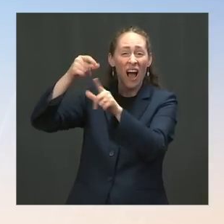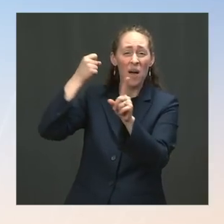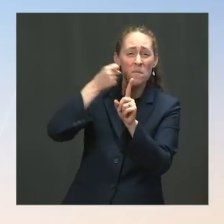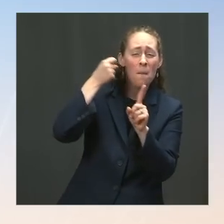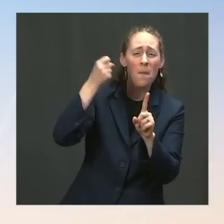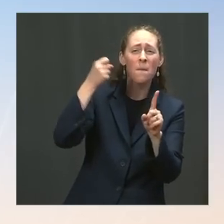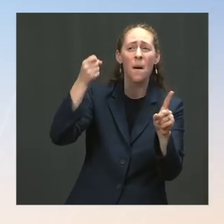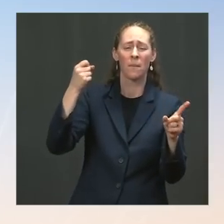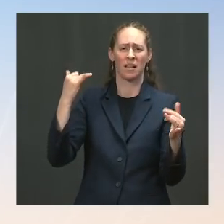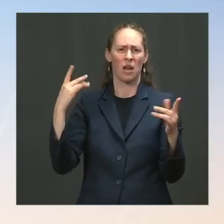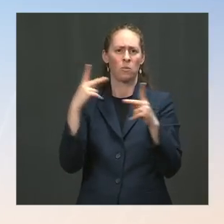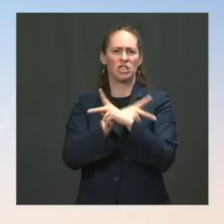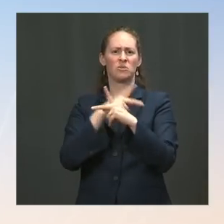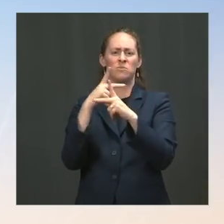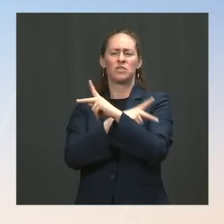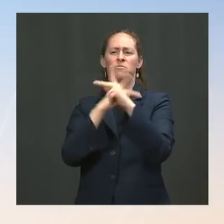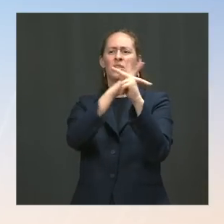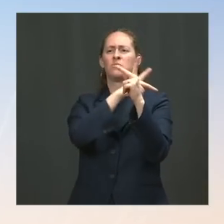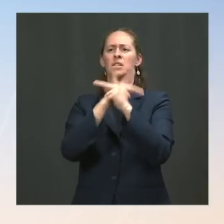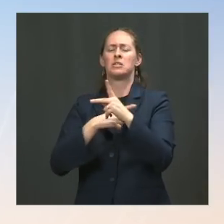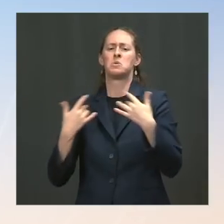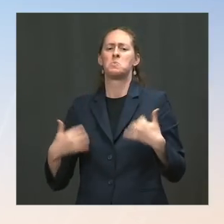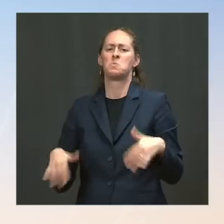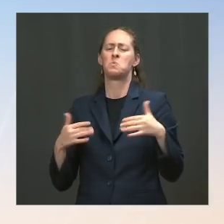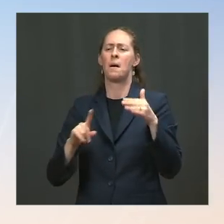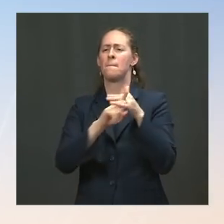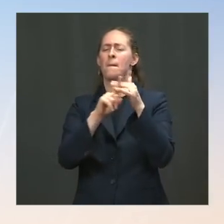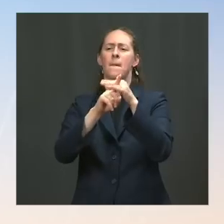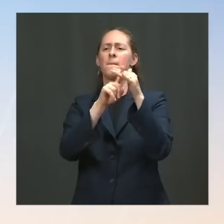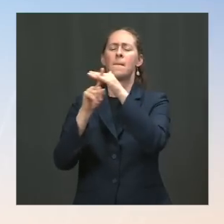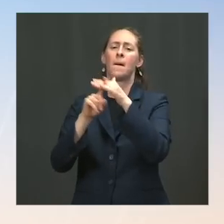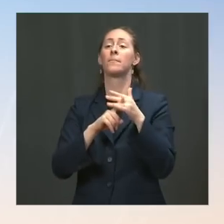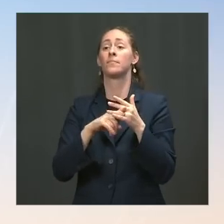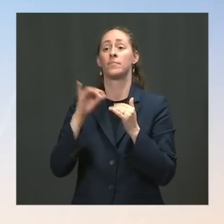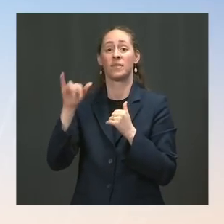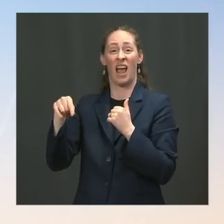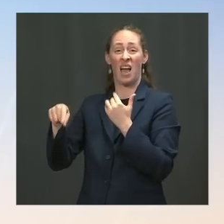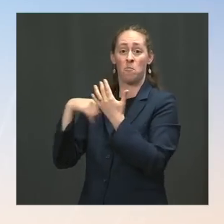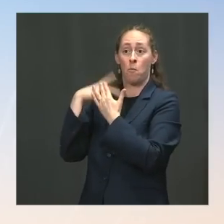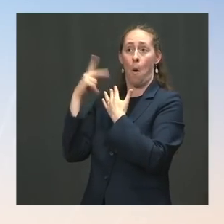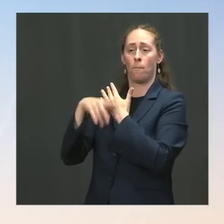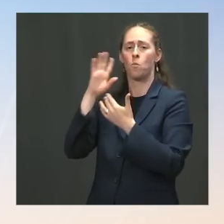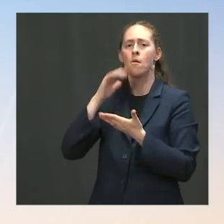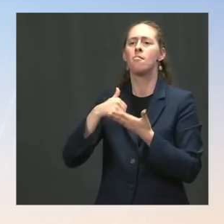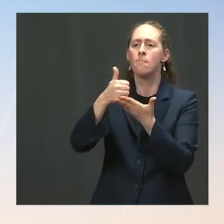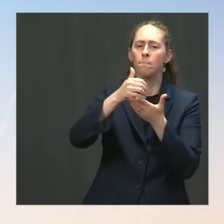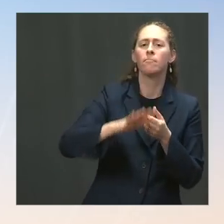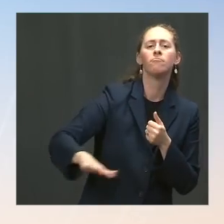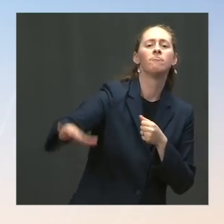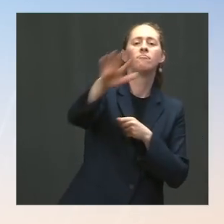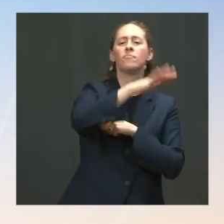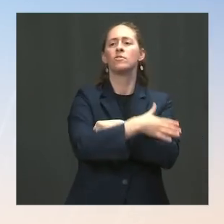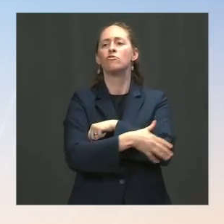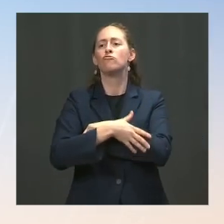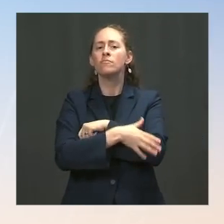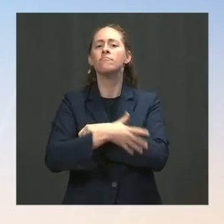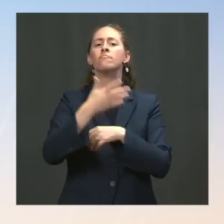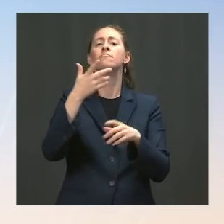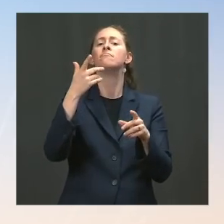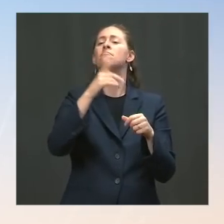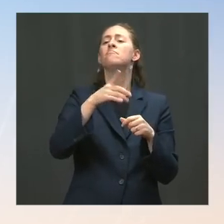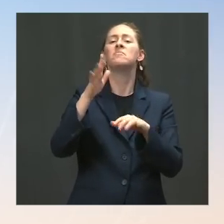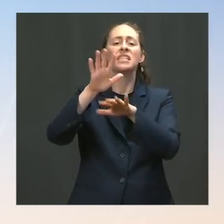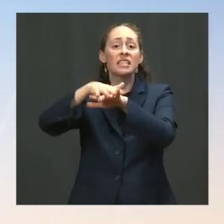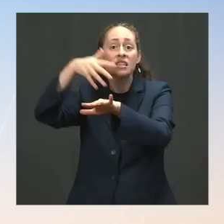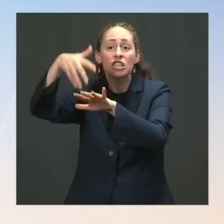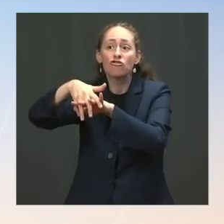the Hazard Mitigation Grant Program will help states, localities, tribal and territorial governments finance projects to safeguard our communities for